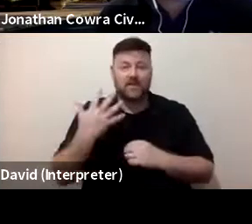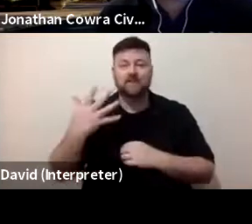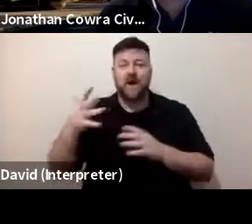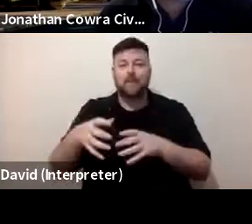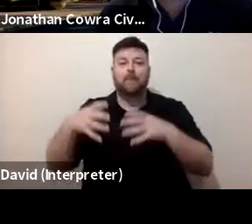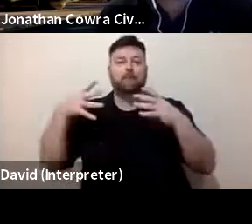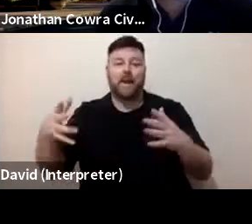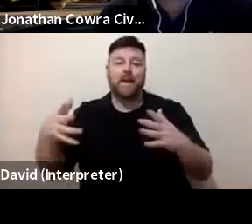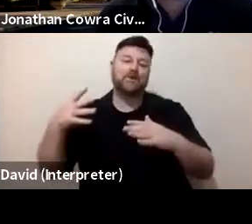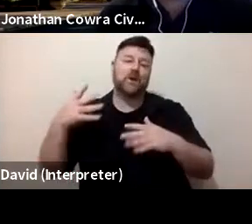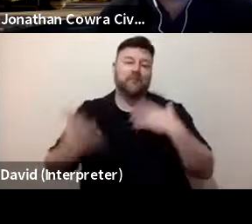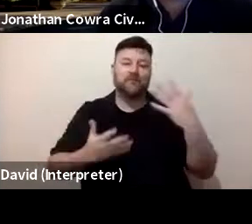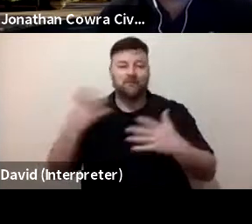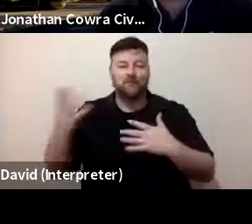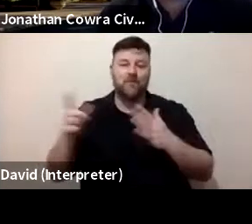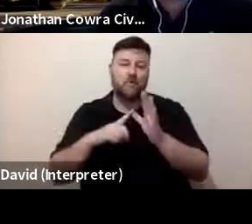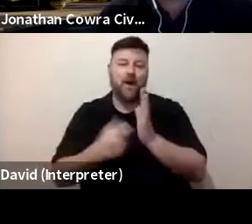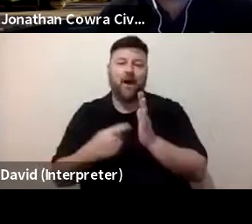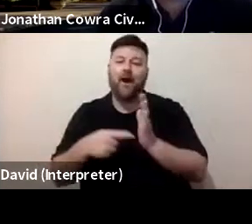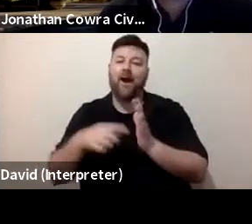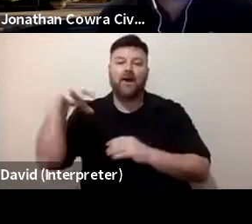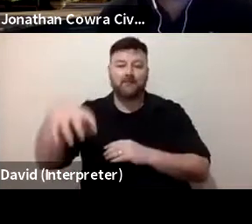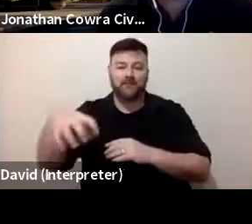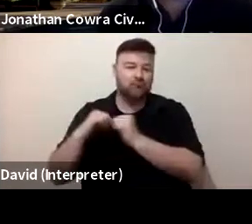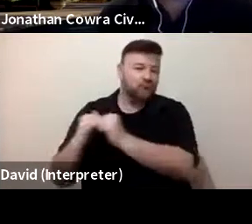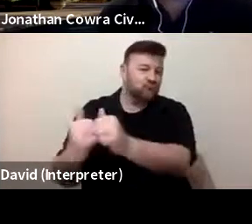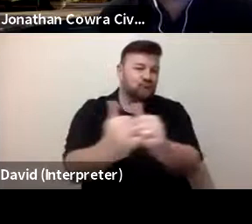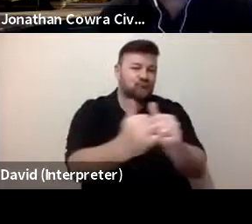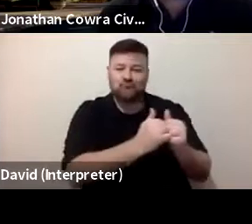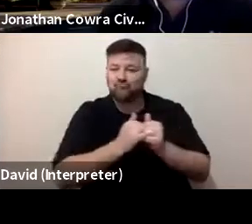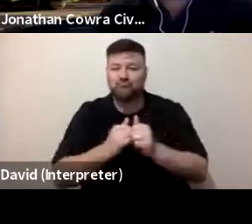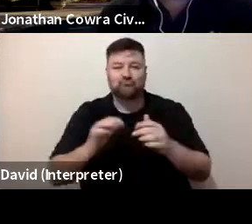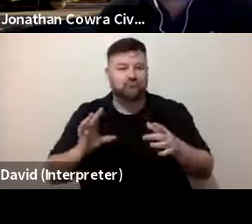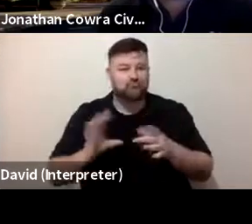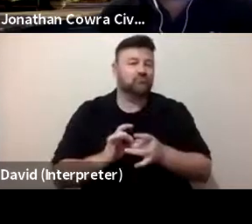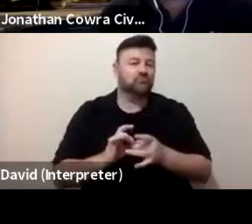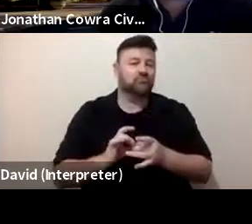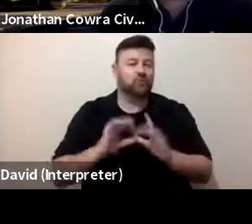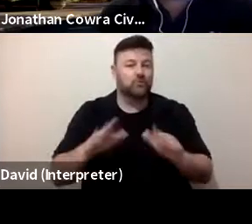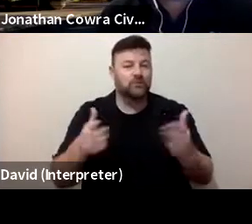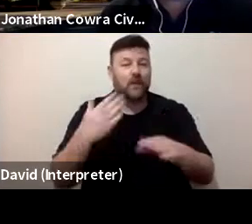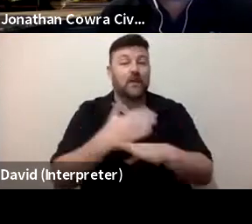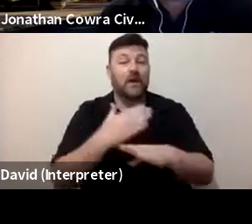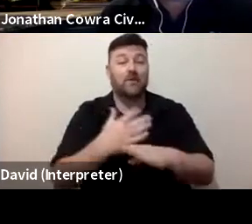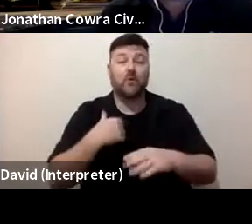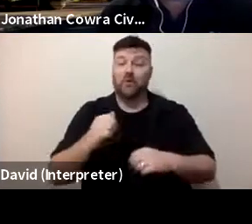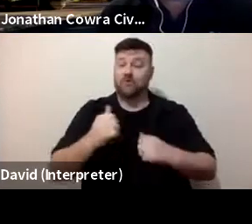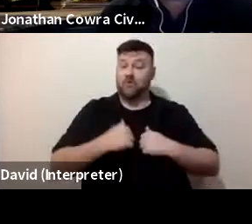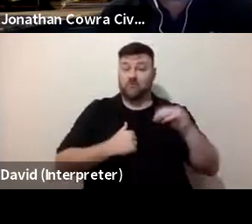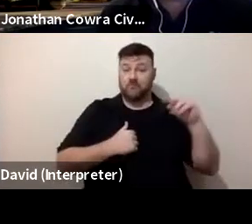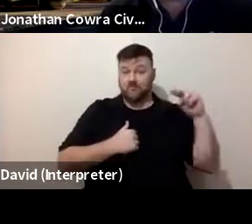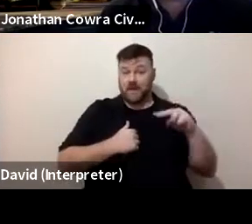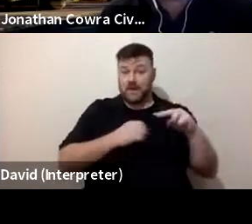venues to come together to present that work. And certainly from the Opera House's perspective, it gave